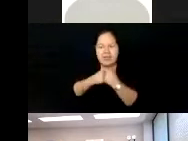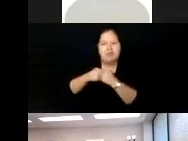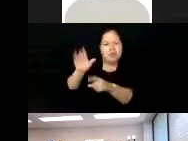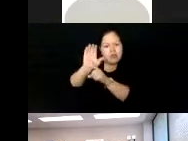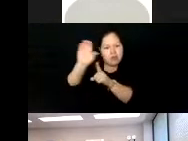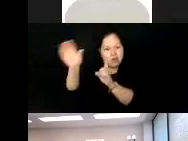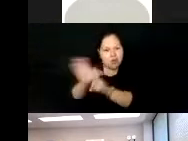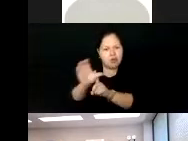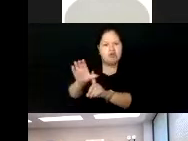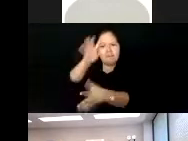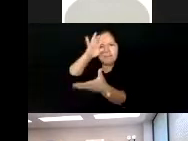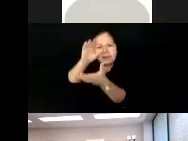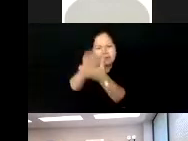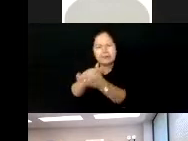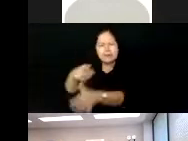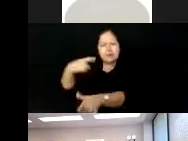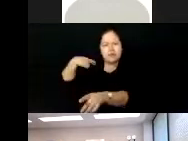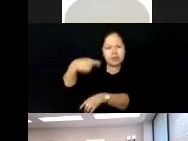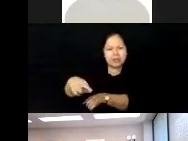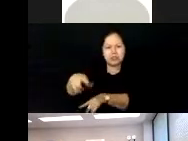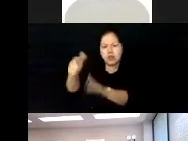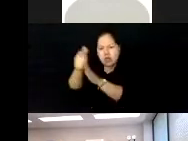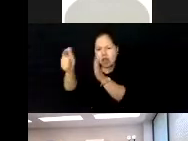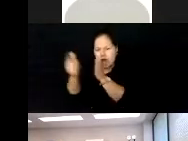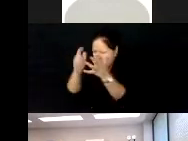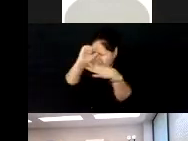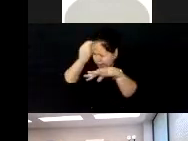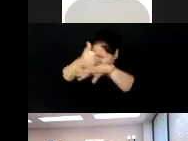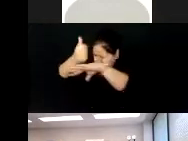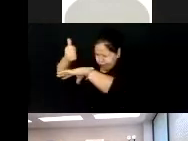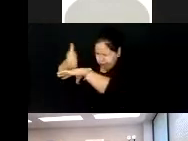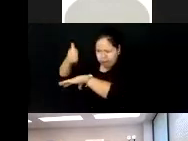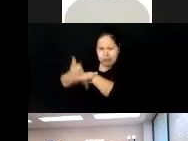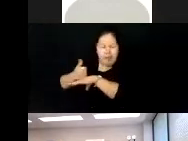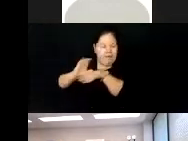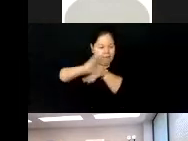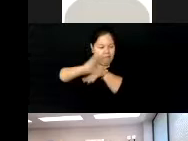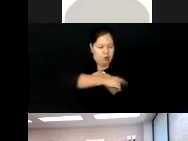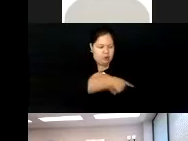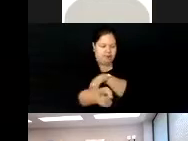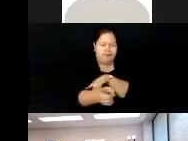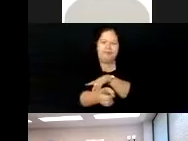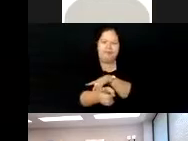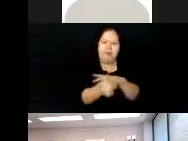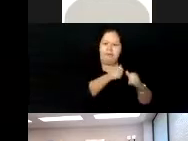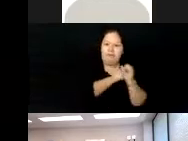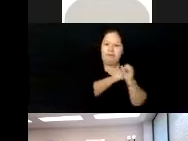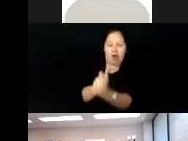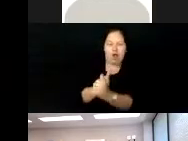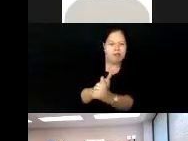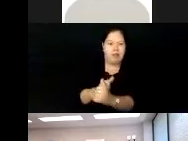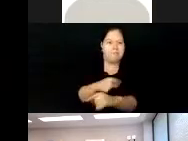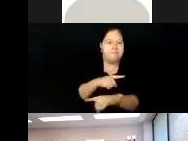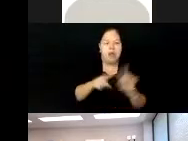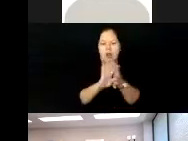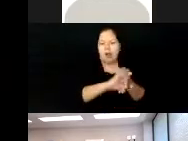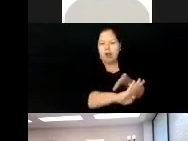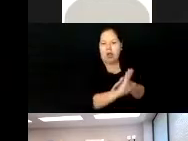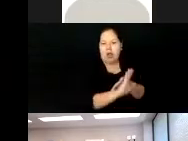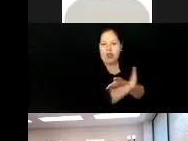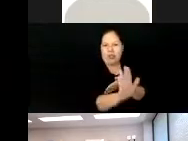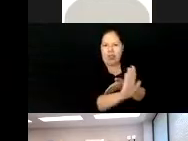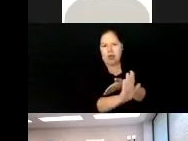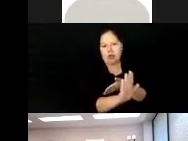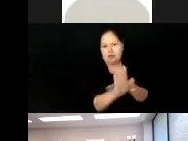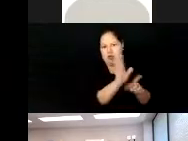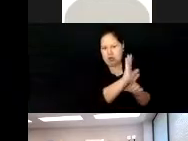values, beliefs, religions, and laws, and make policies that don't favor Indigenous peoples. They seize land and they